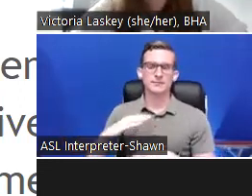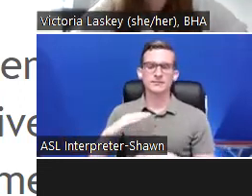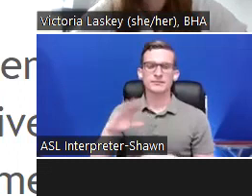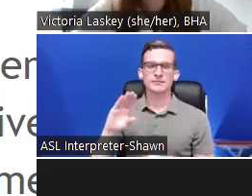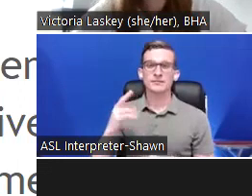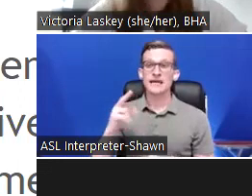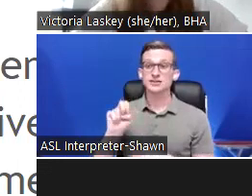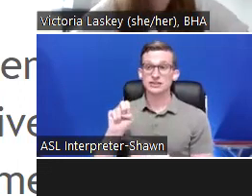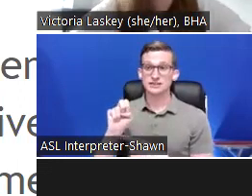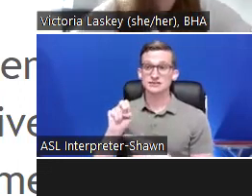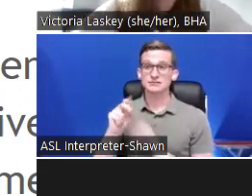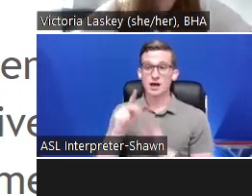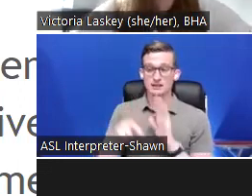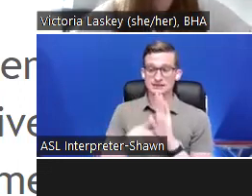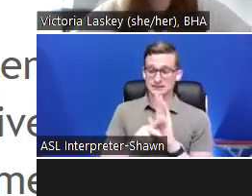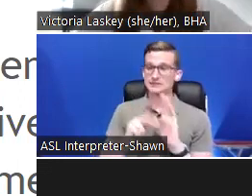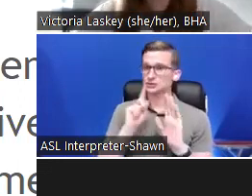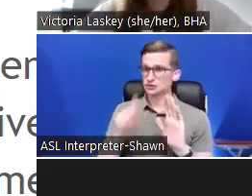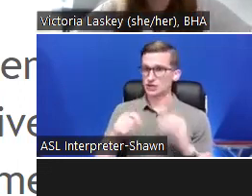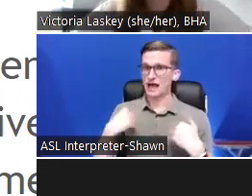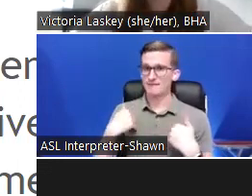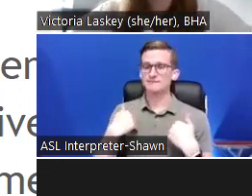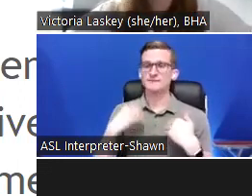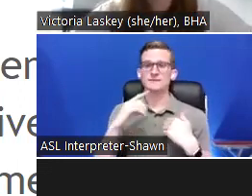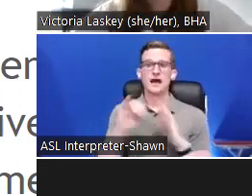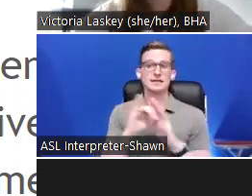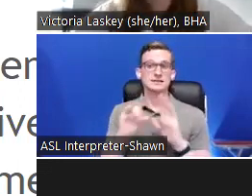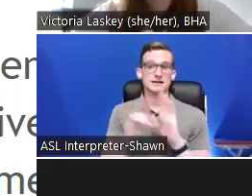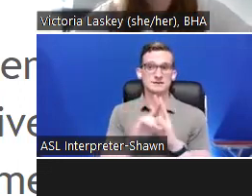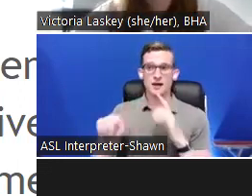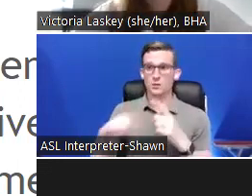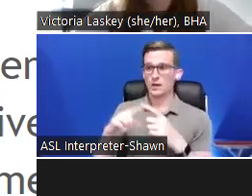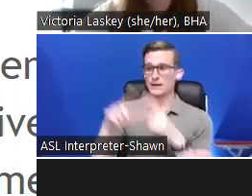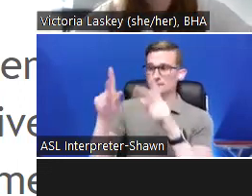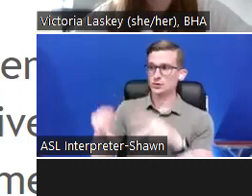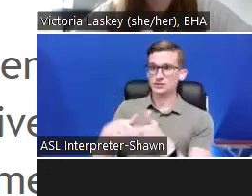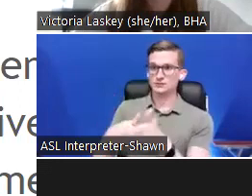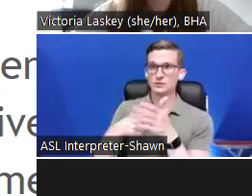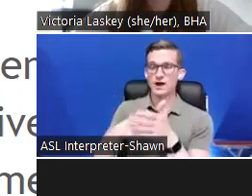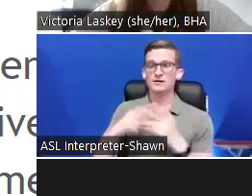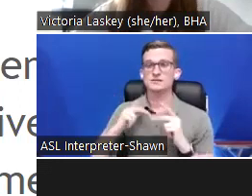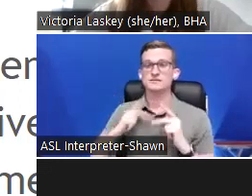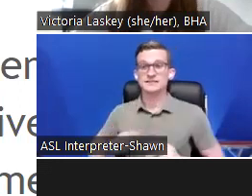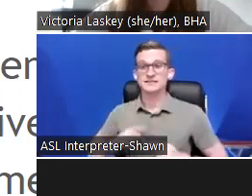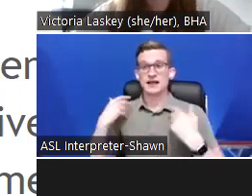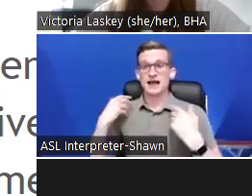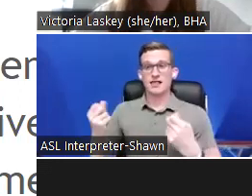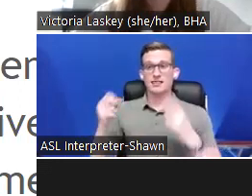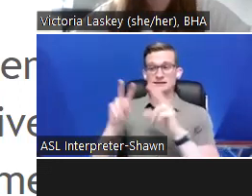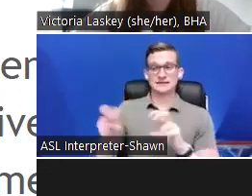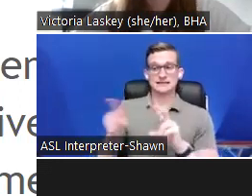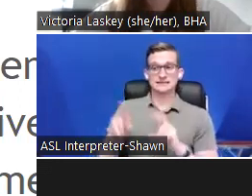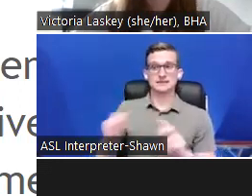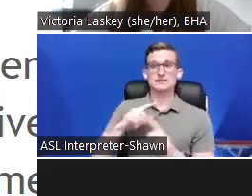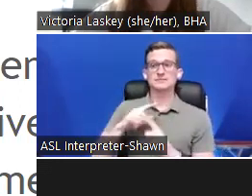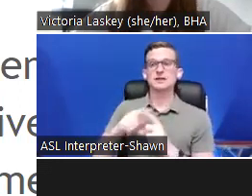have policies that identify when an individual requires a physical health assessment, as well as ensure the individual's service